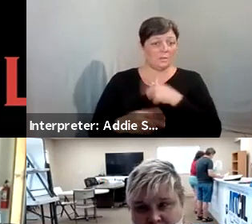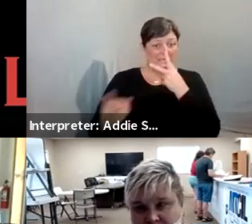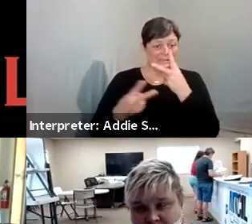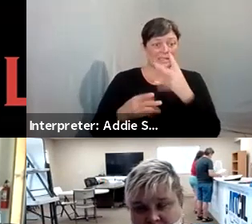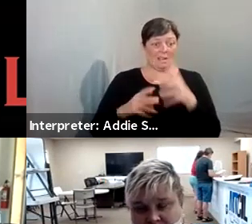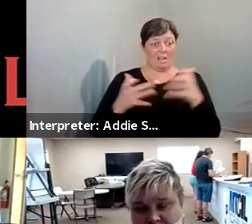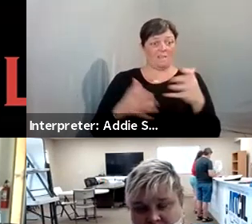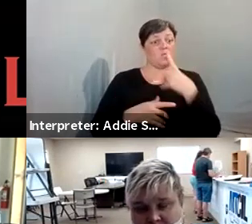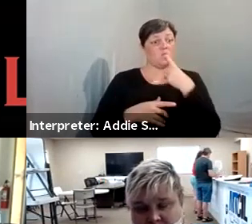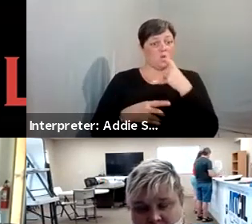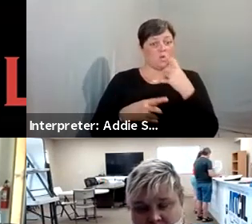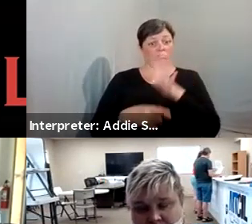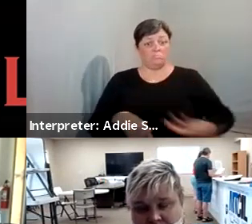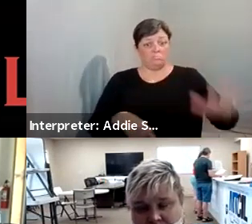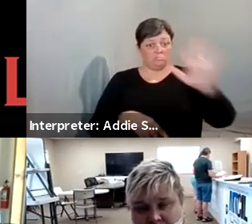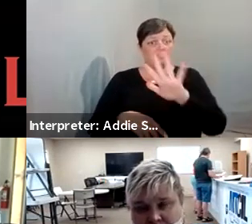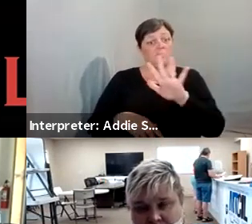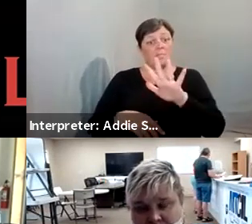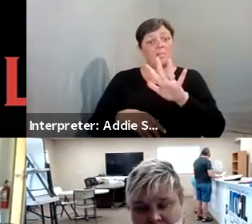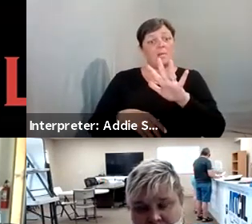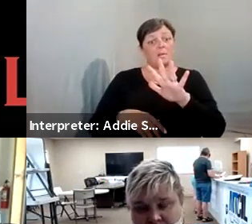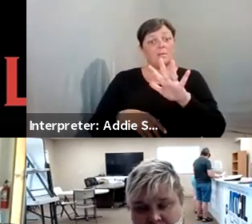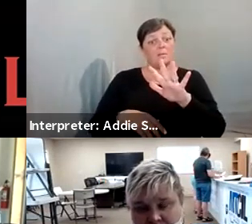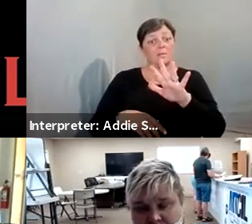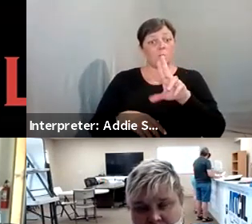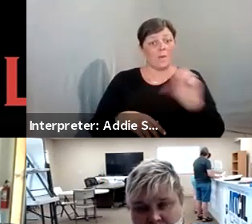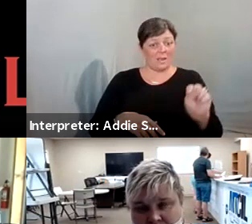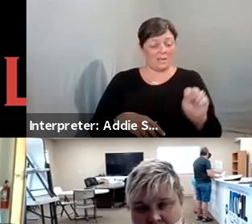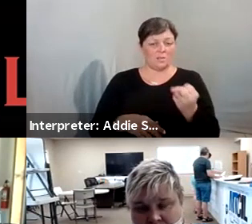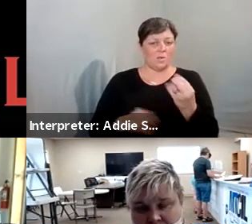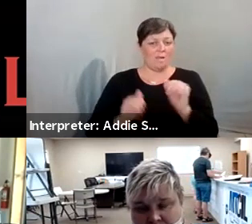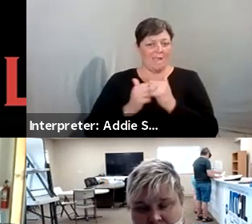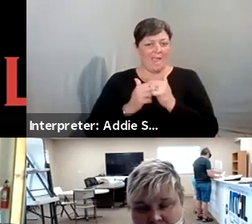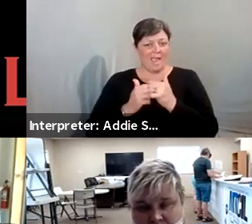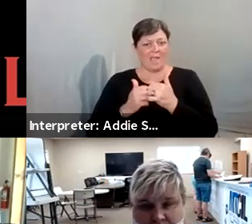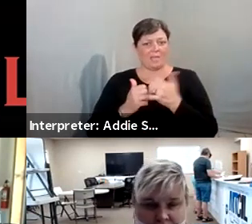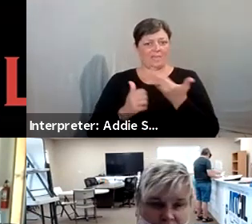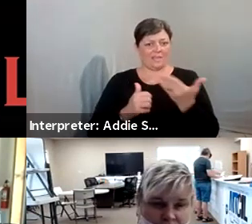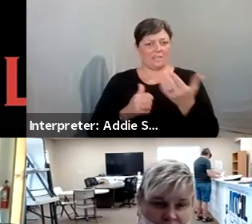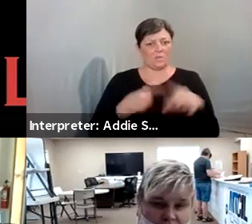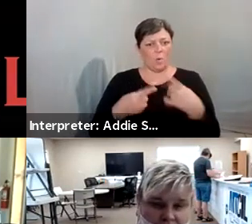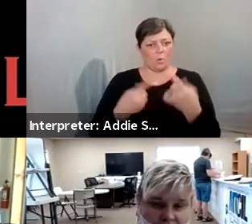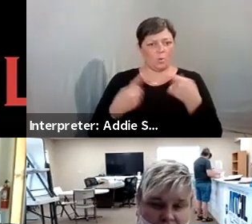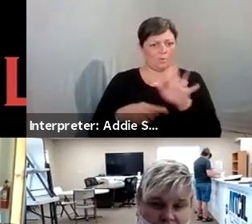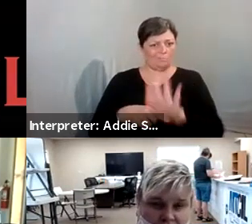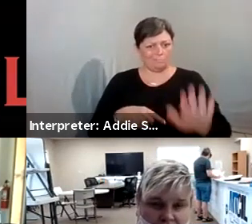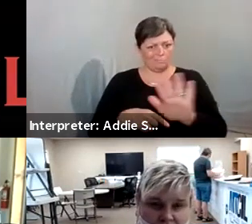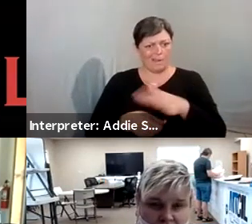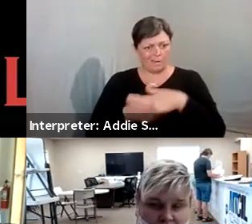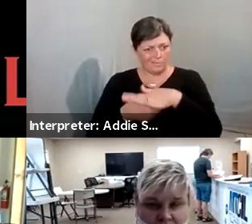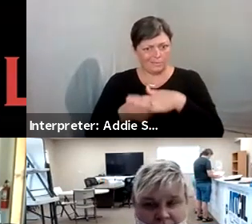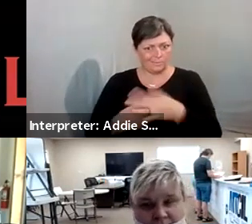red across the nation too. So how are things going in your neck of the woods? Everyone